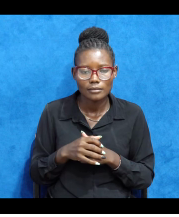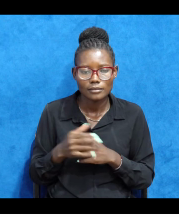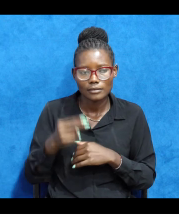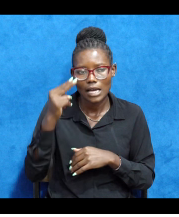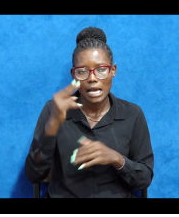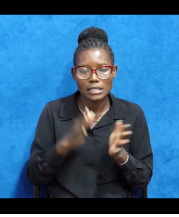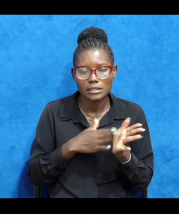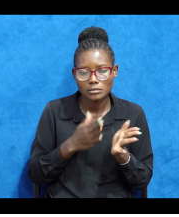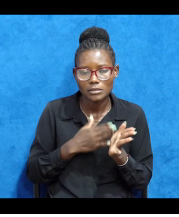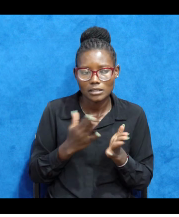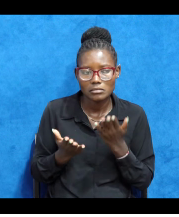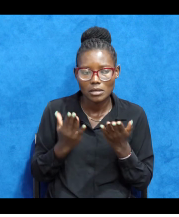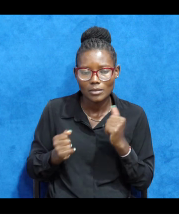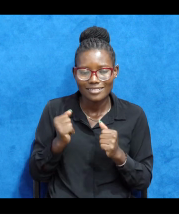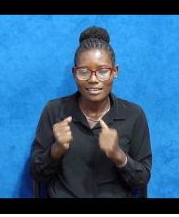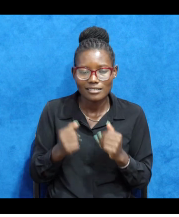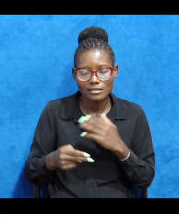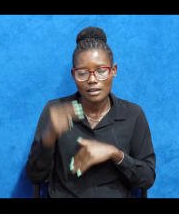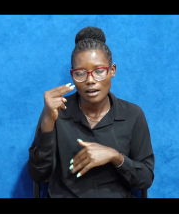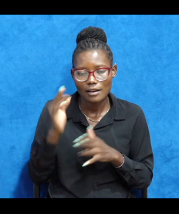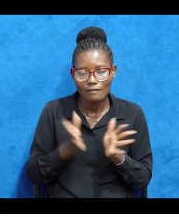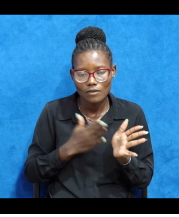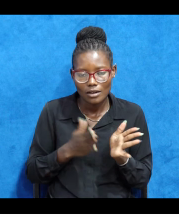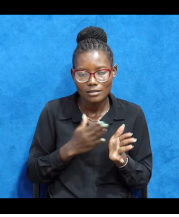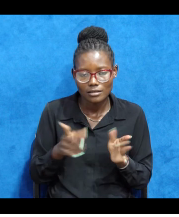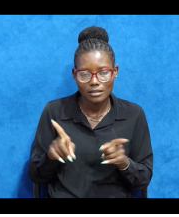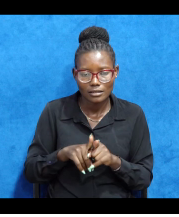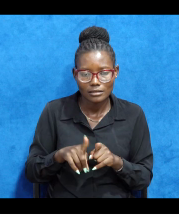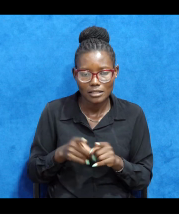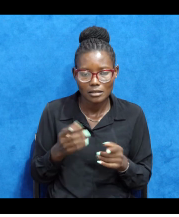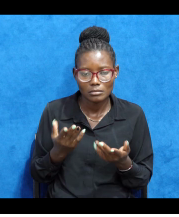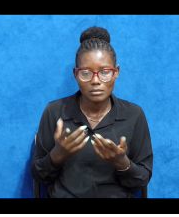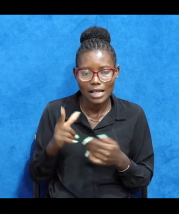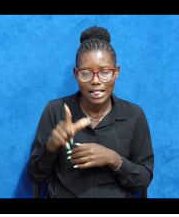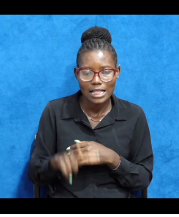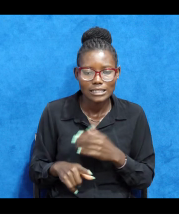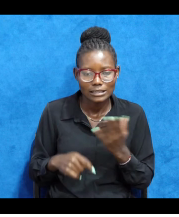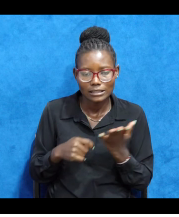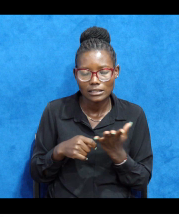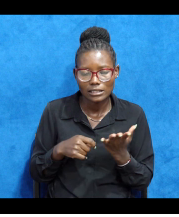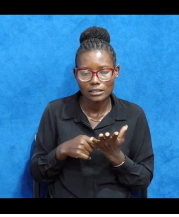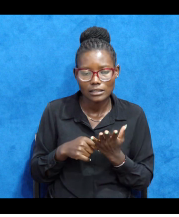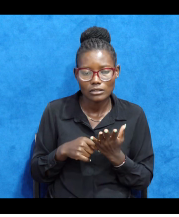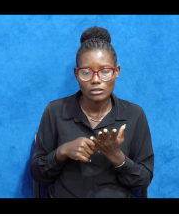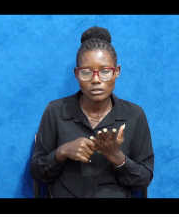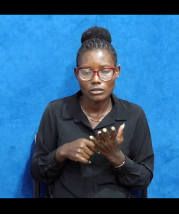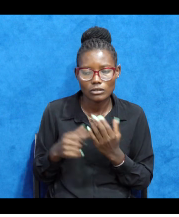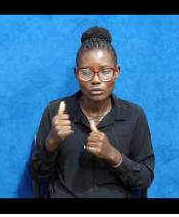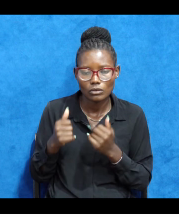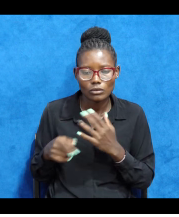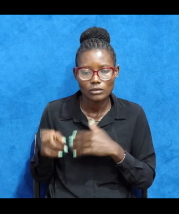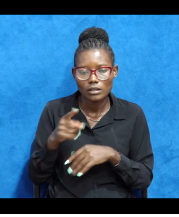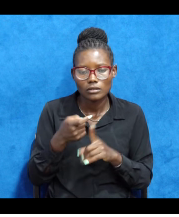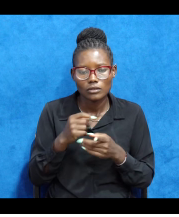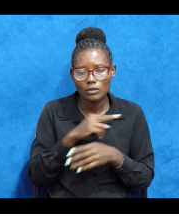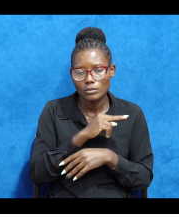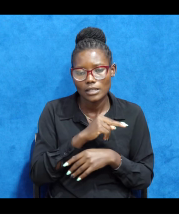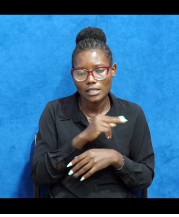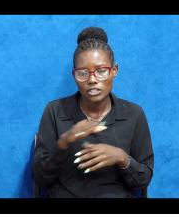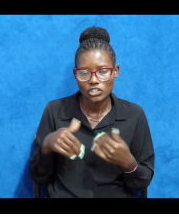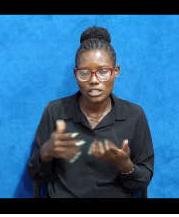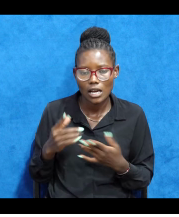work. So because they can make more substitutions and more players can come in and out, we'll notice that the rate of